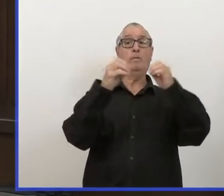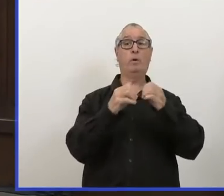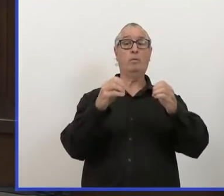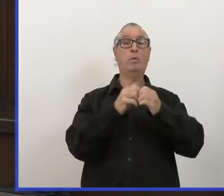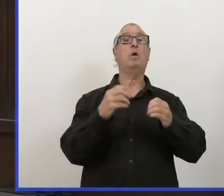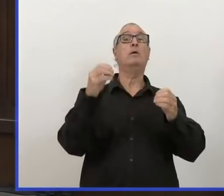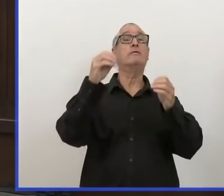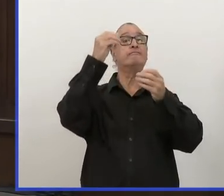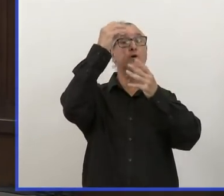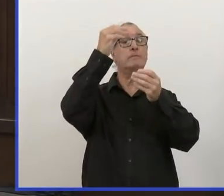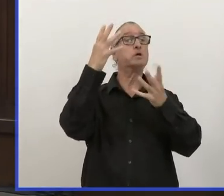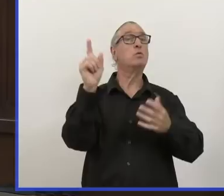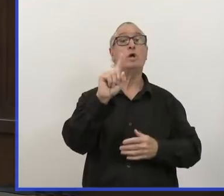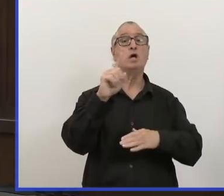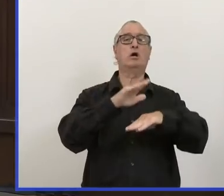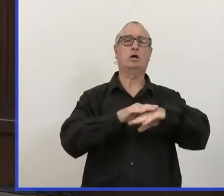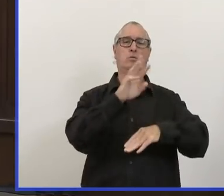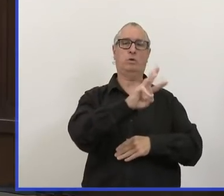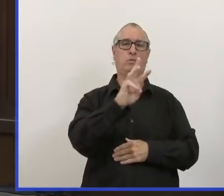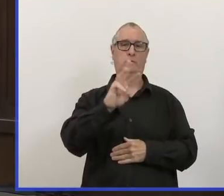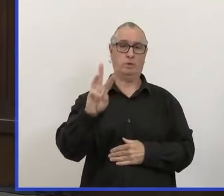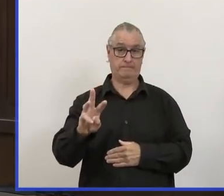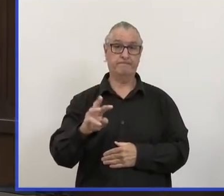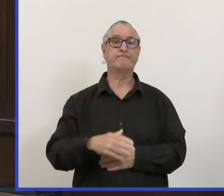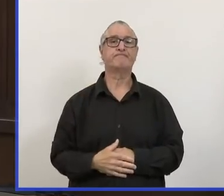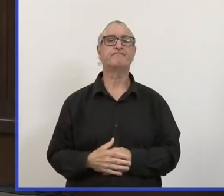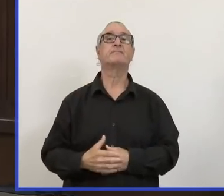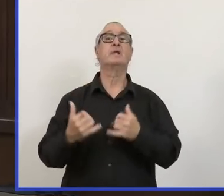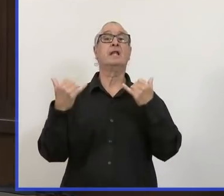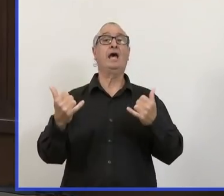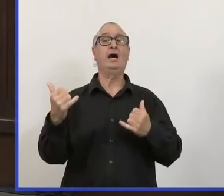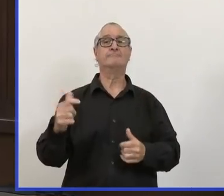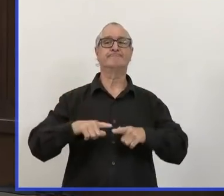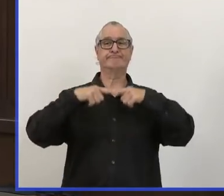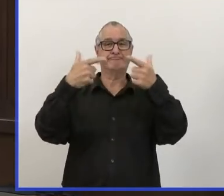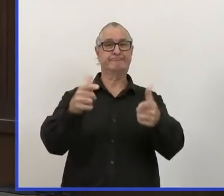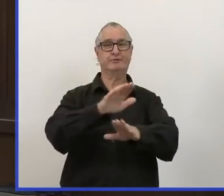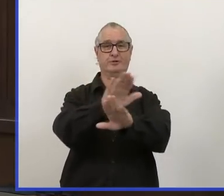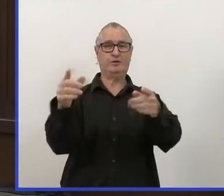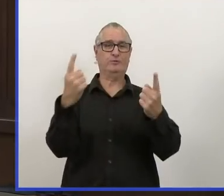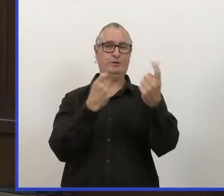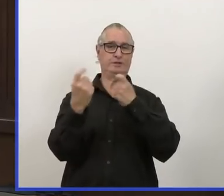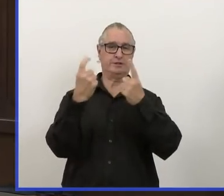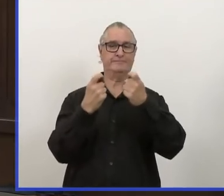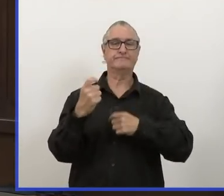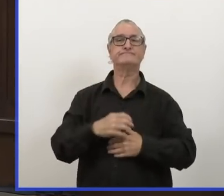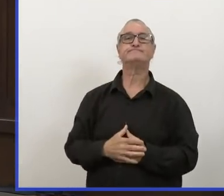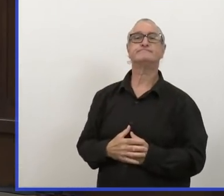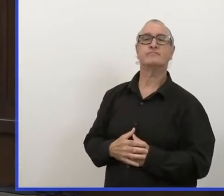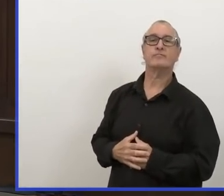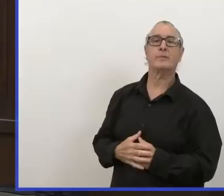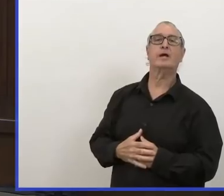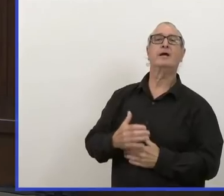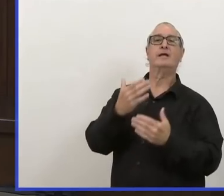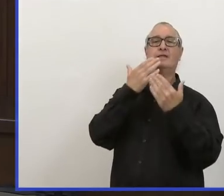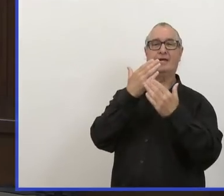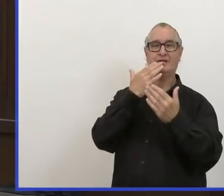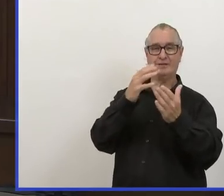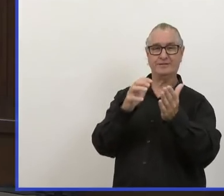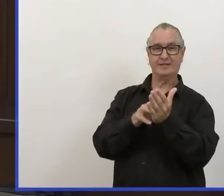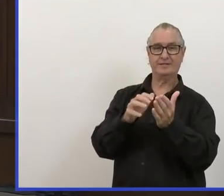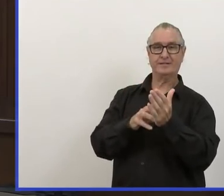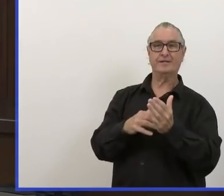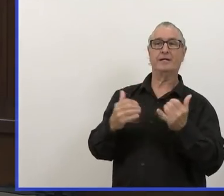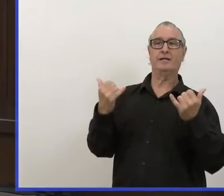Thank you, Doctor. A reminder to our reporters on the line, you will have one preliminary and one follow-up